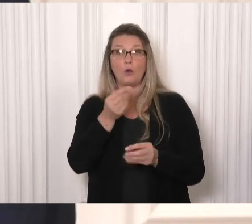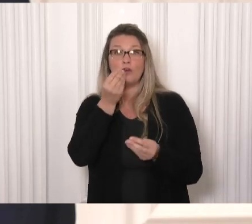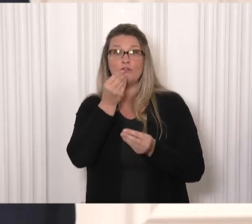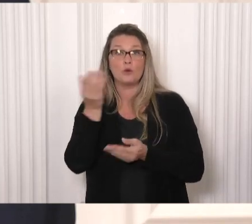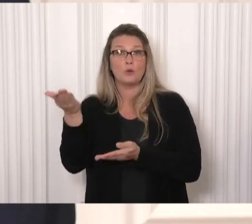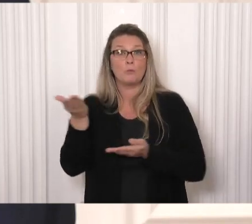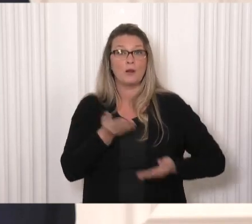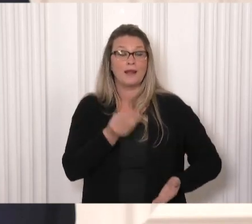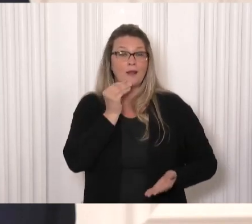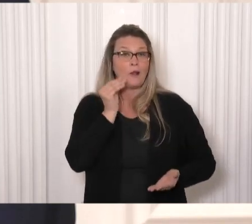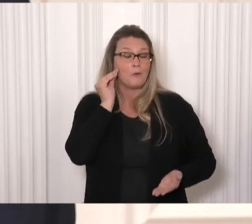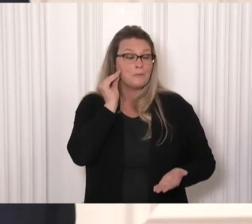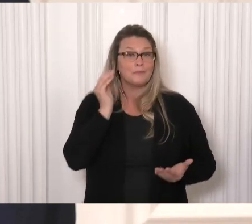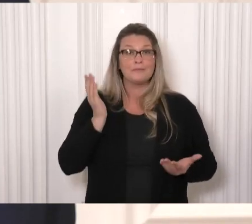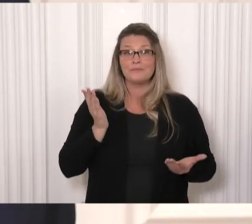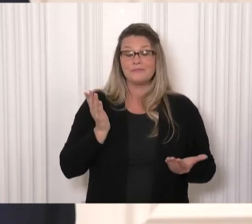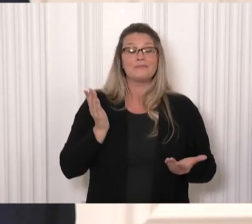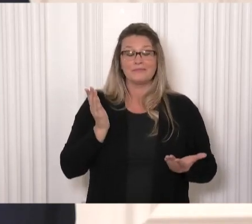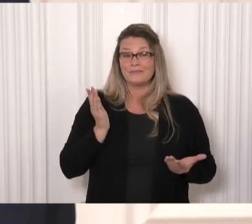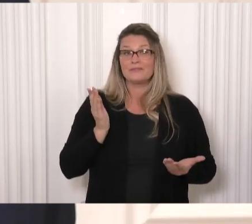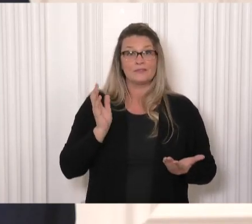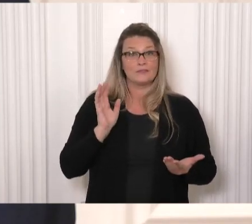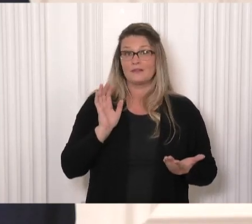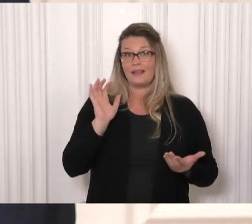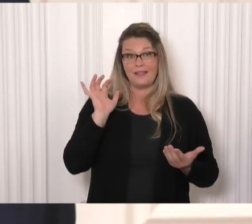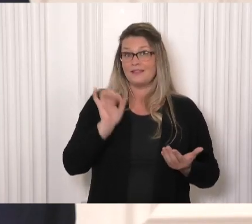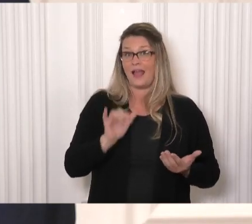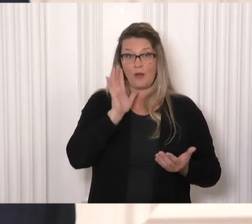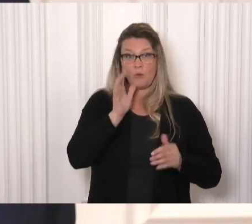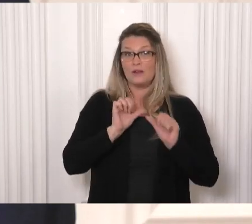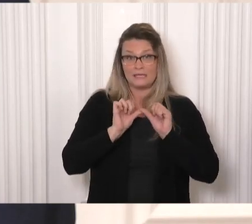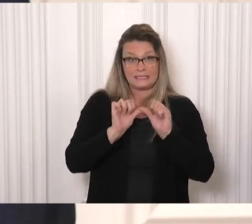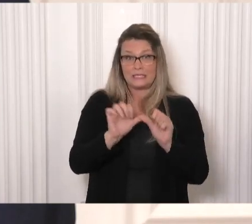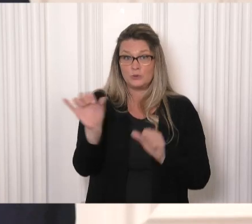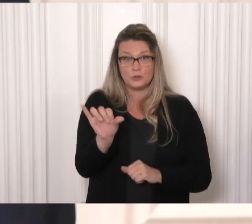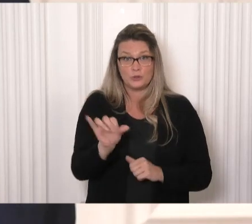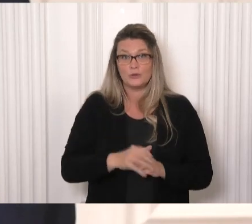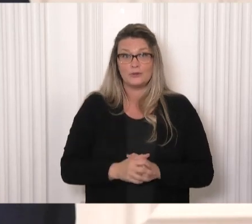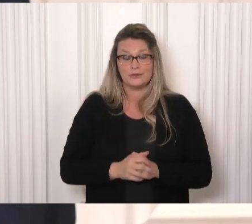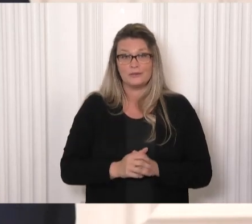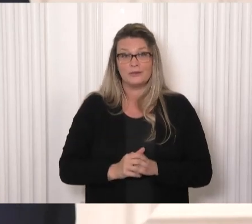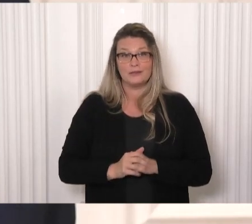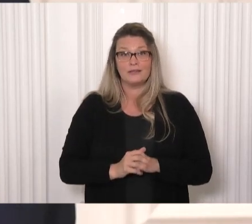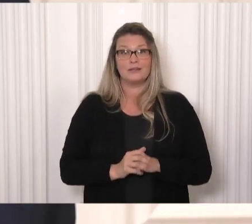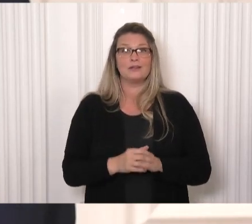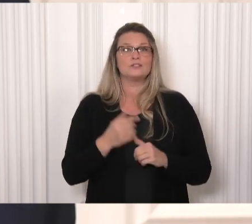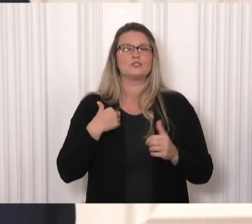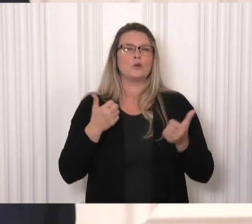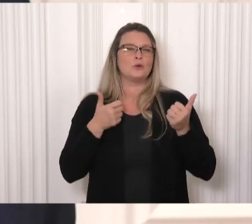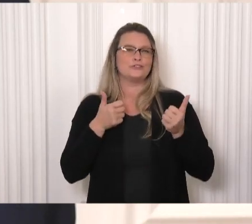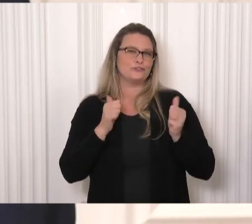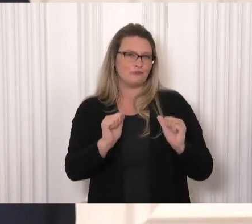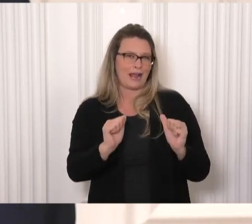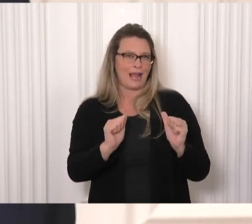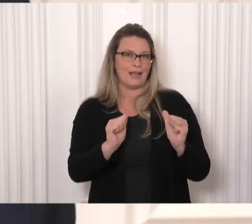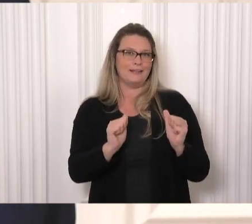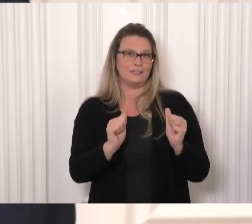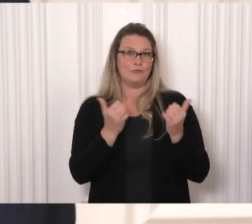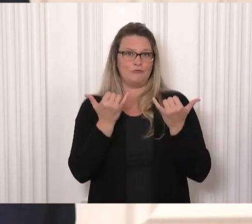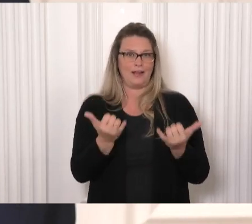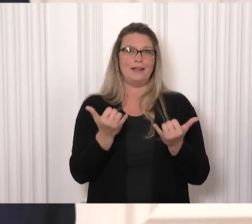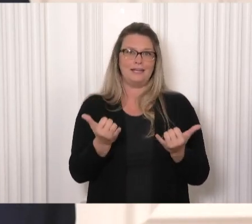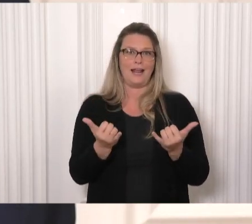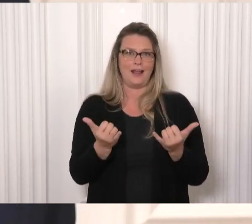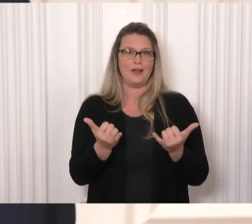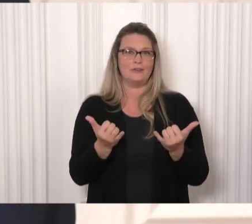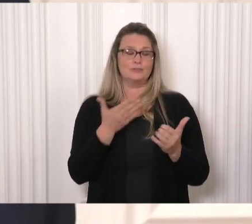that, that's going to be a process that continues on, and we're just trying in every way, shape, form, or